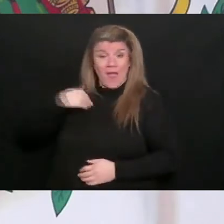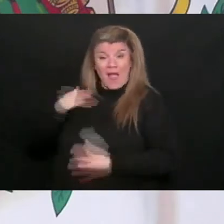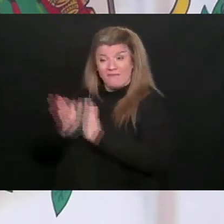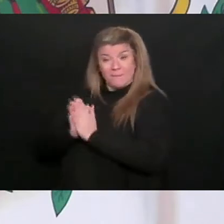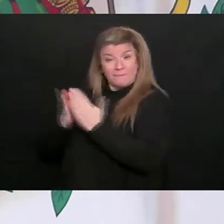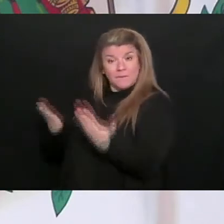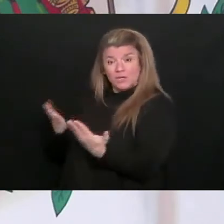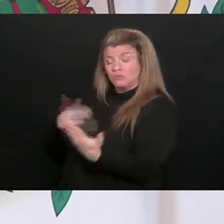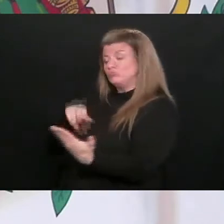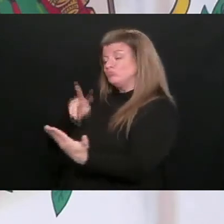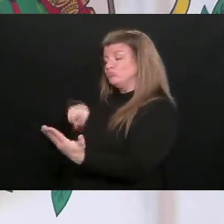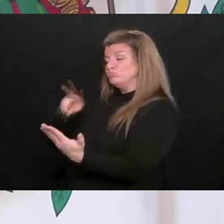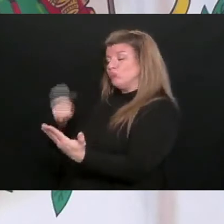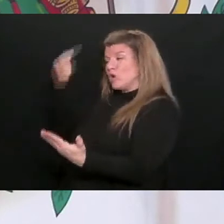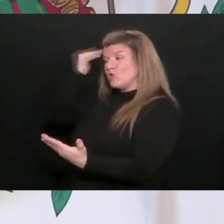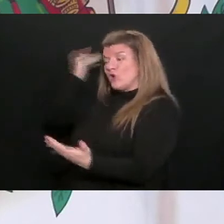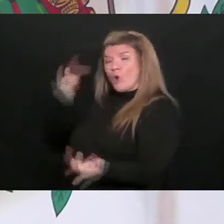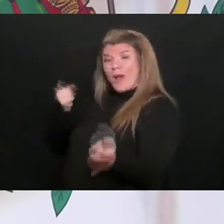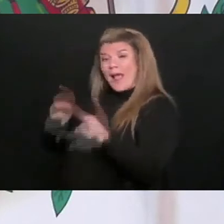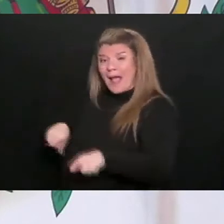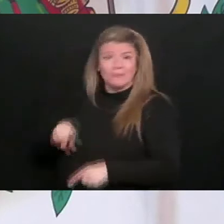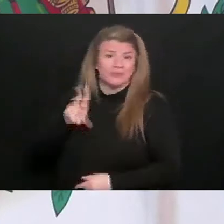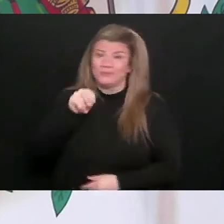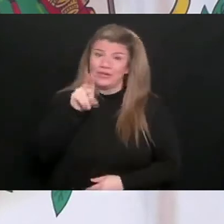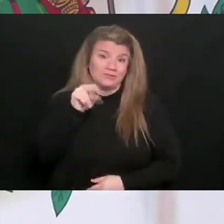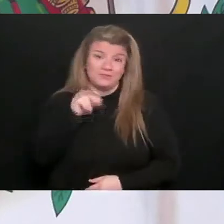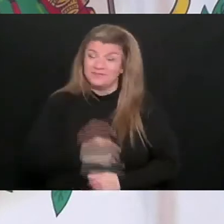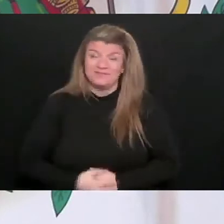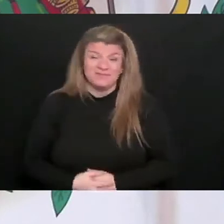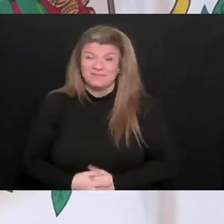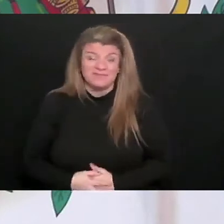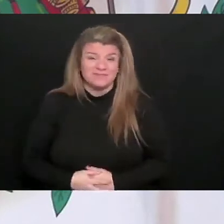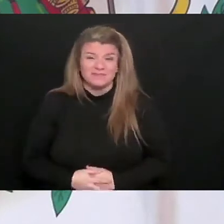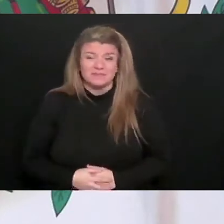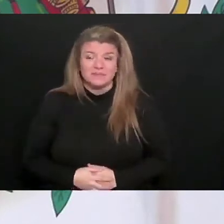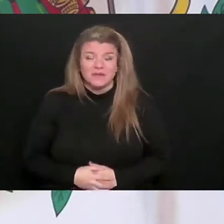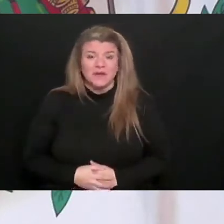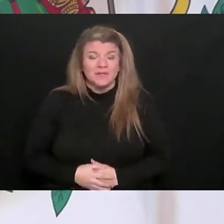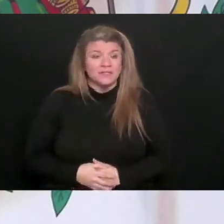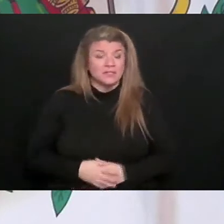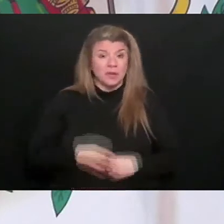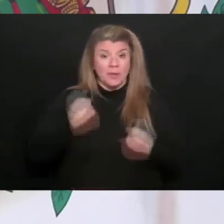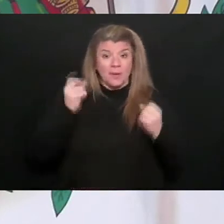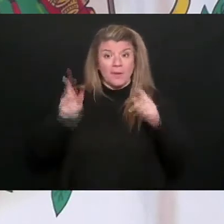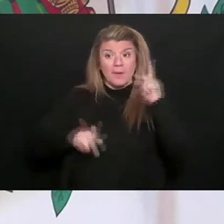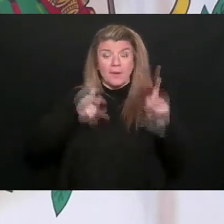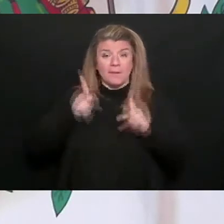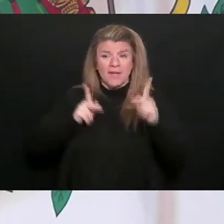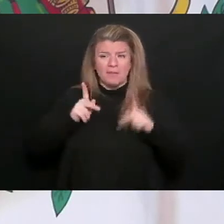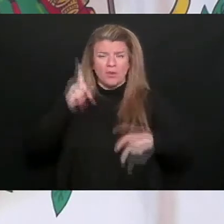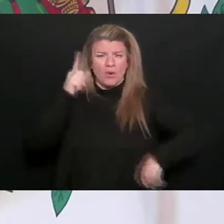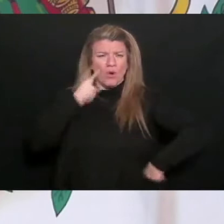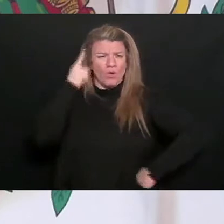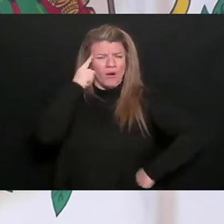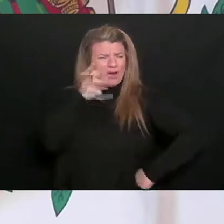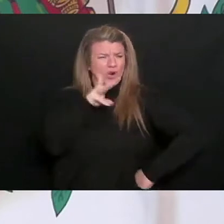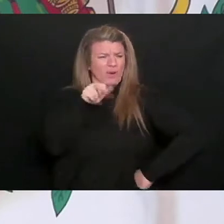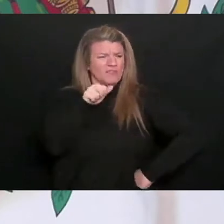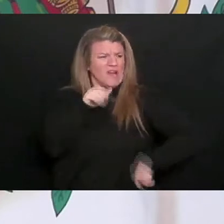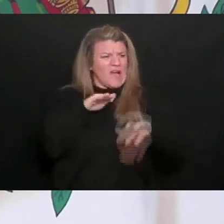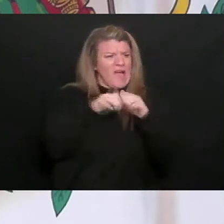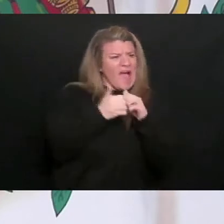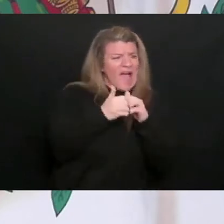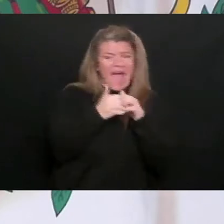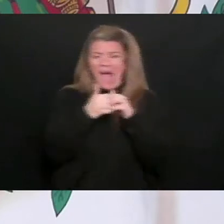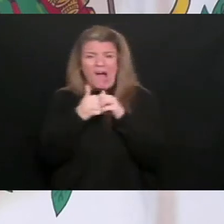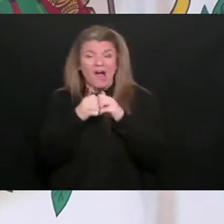to it. You know, a lot of people wonder, well, what happened with West Virginia? Well, what happened with West Virginia is we jumped